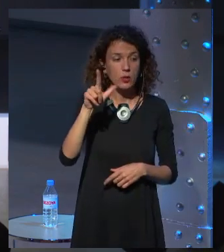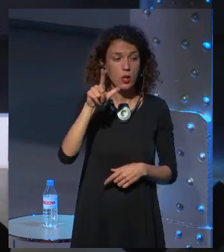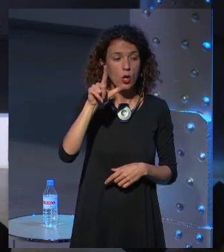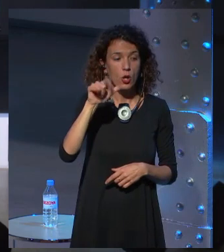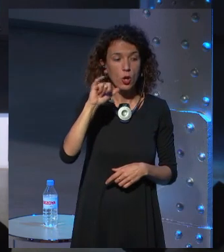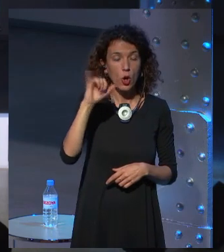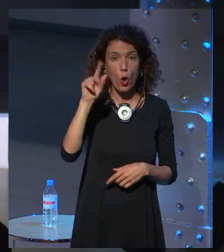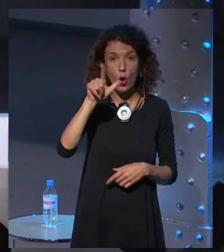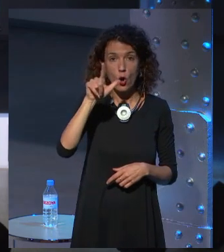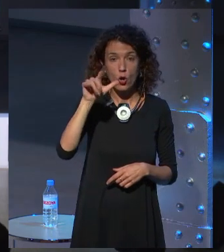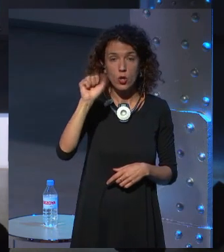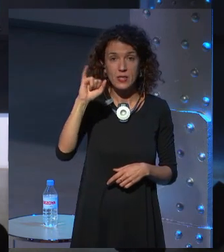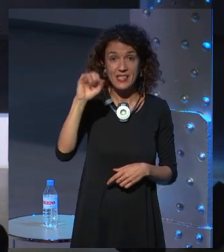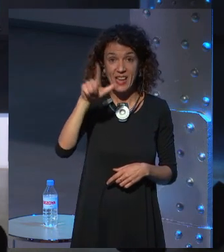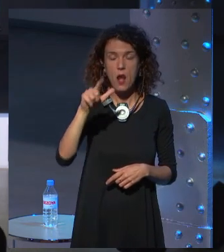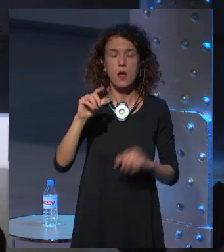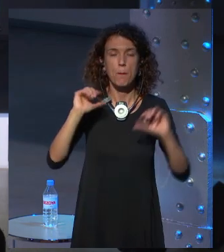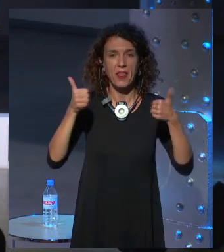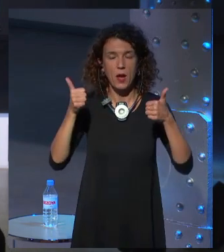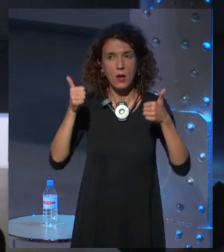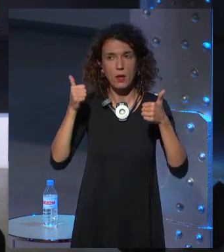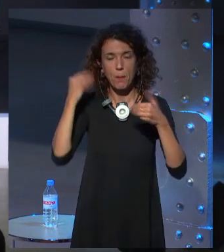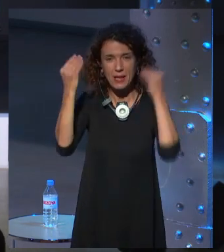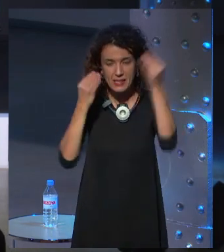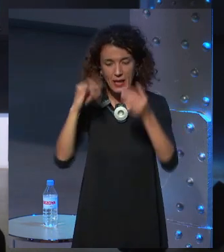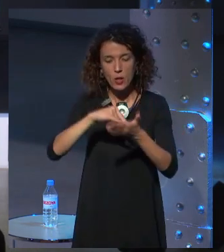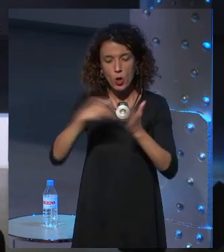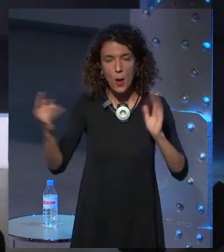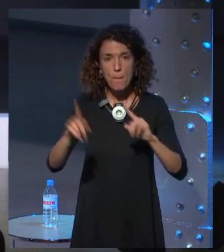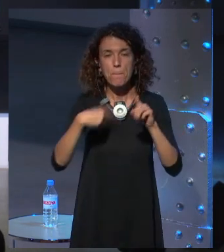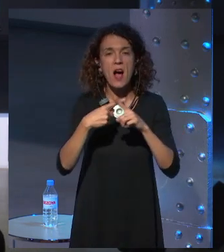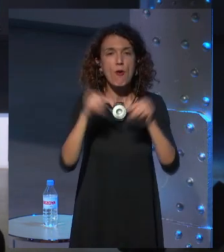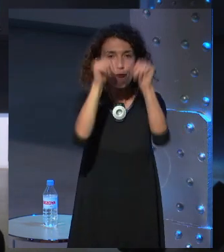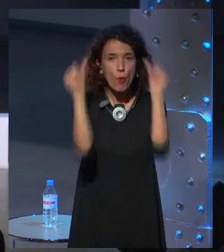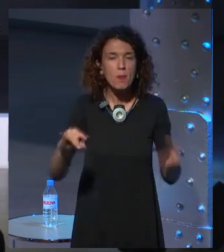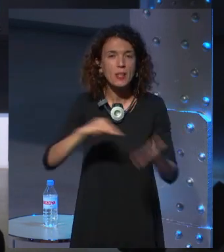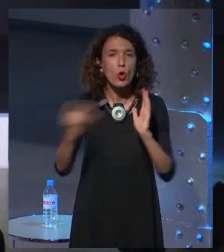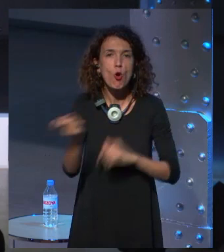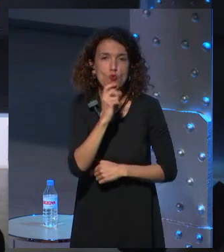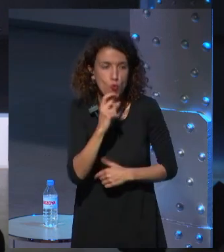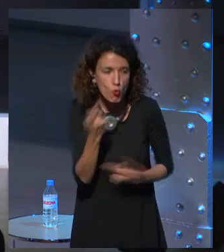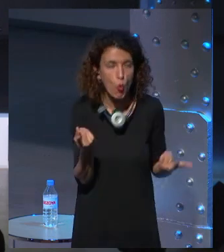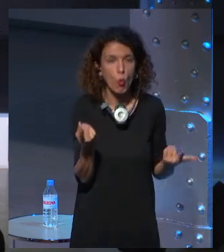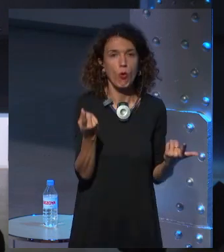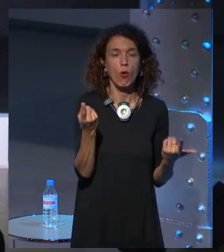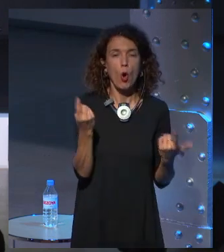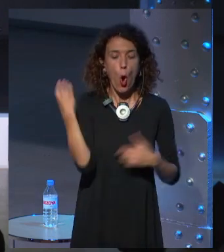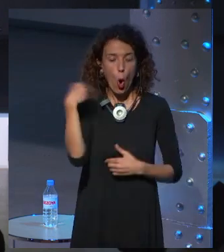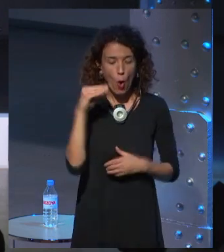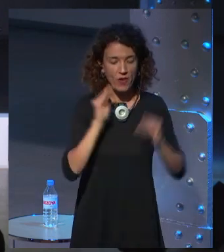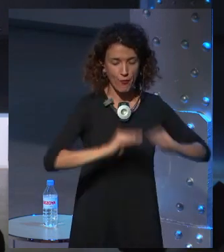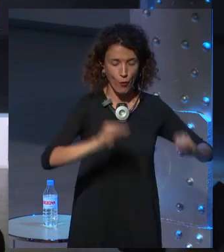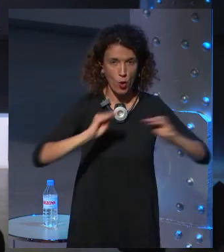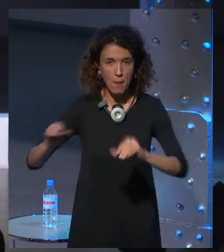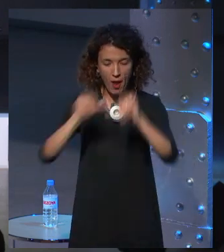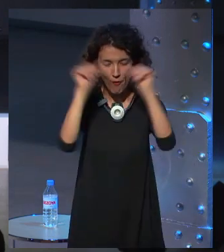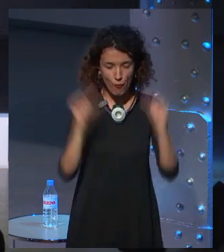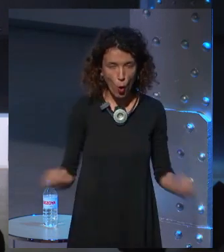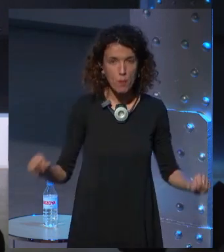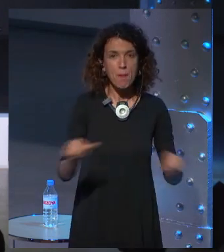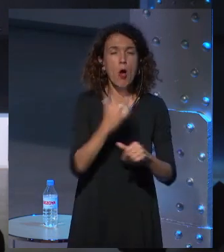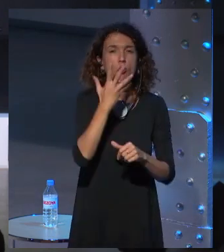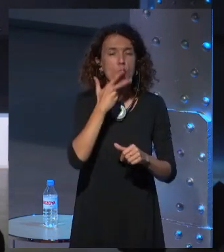about technology and the future patterns of technology, because we really just want to prepare our young people for the broad patterns of what's going to happen.